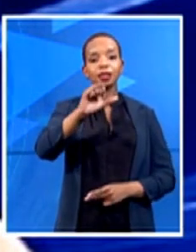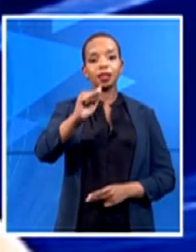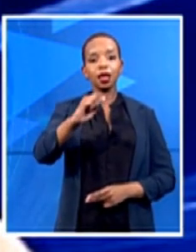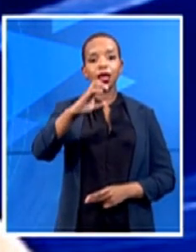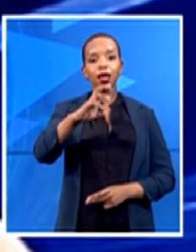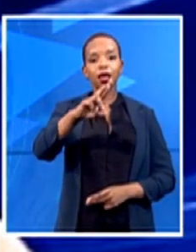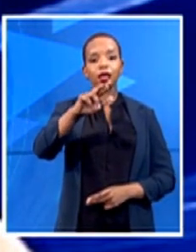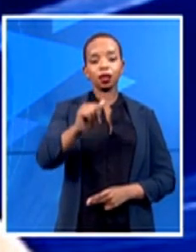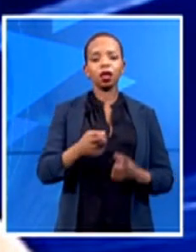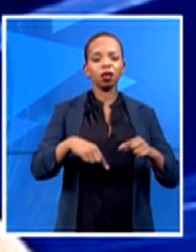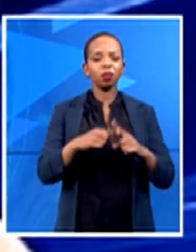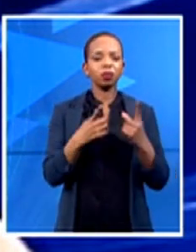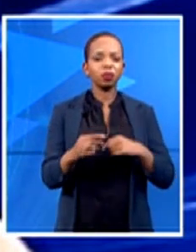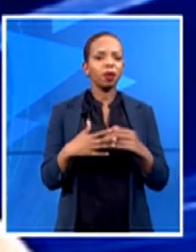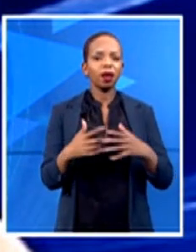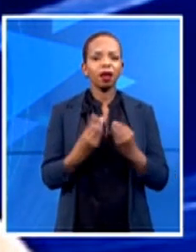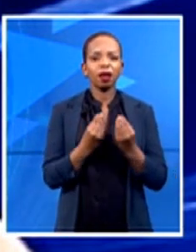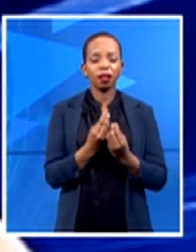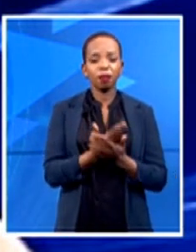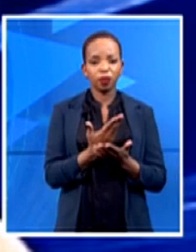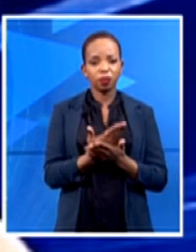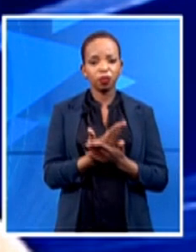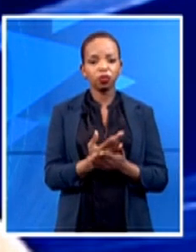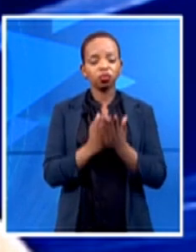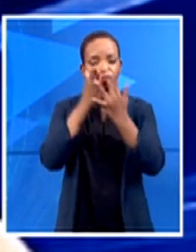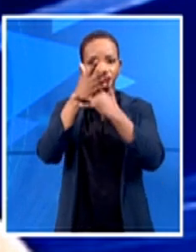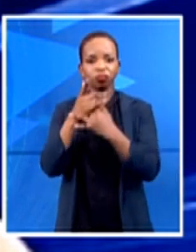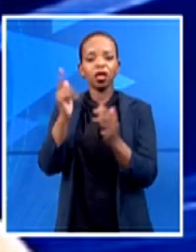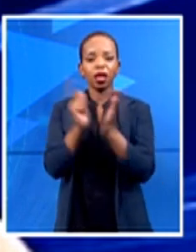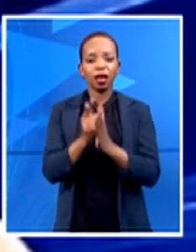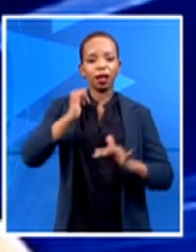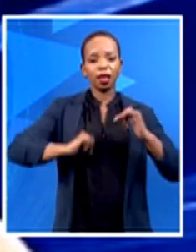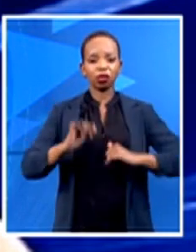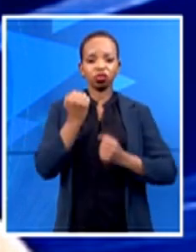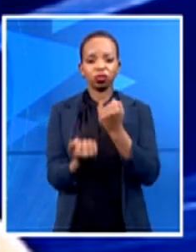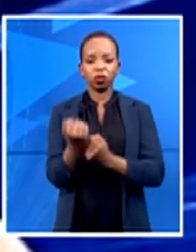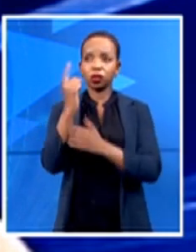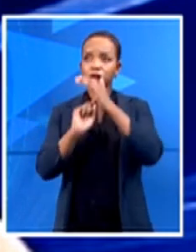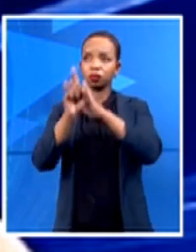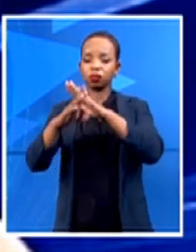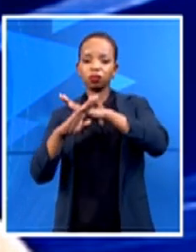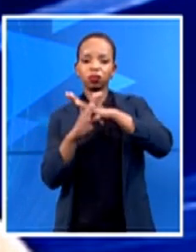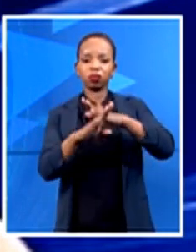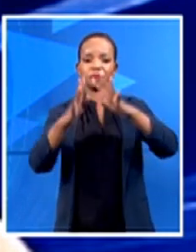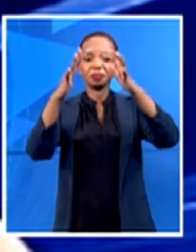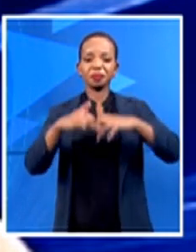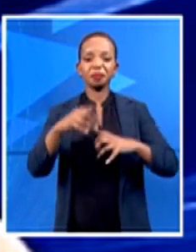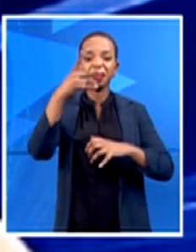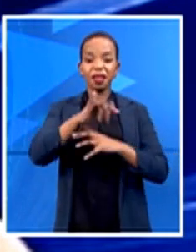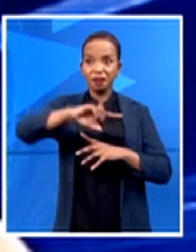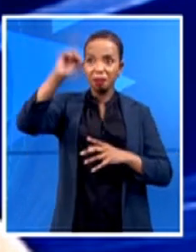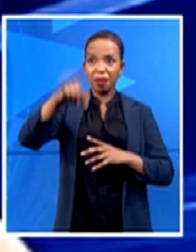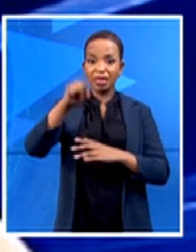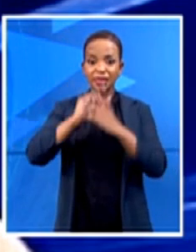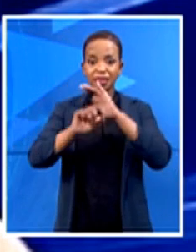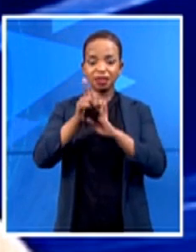legal options and prevent this liquidation. And if that means that we have to go to court to do so, then so be it.